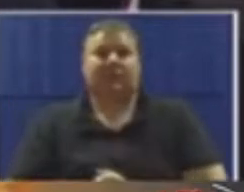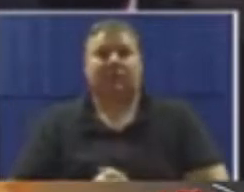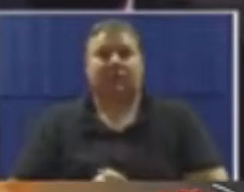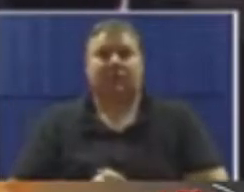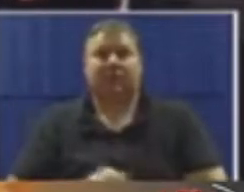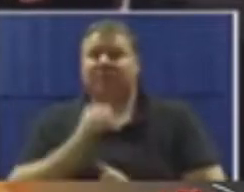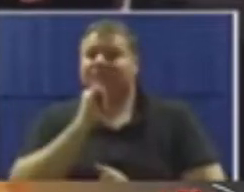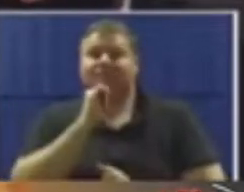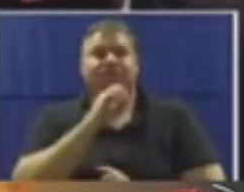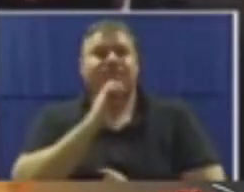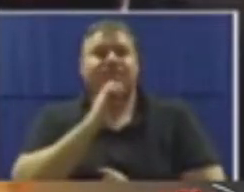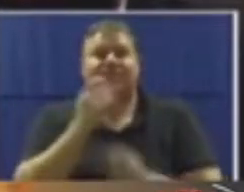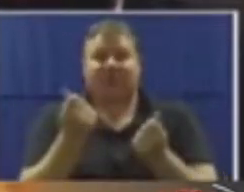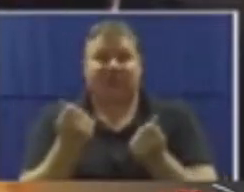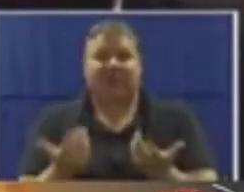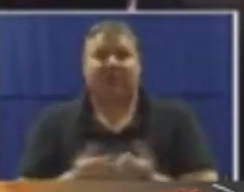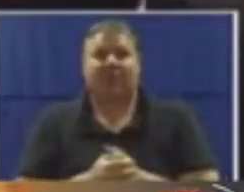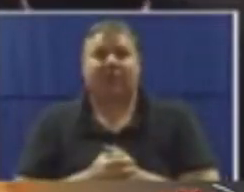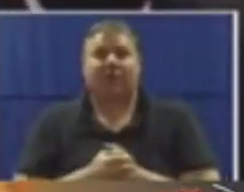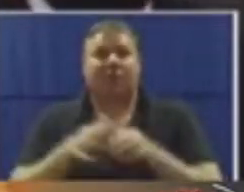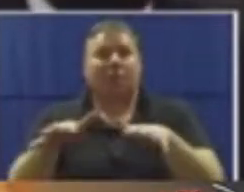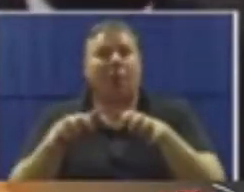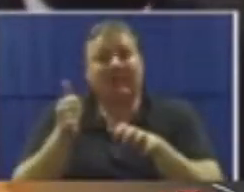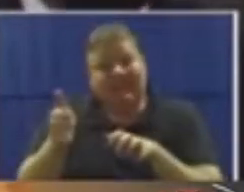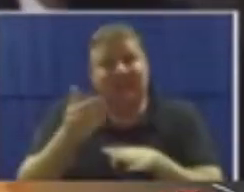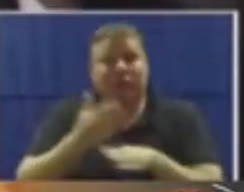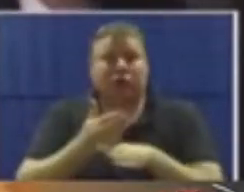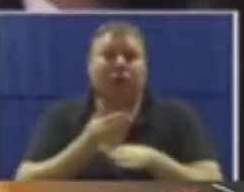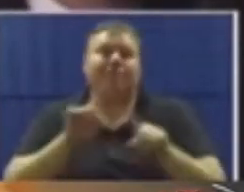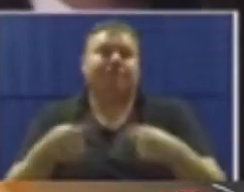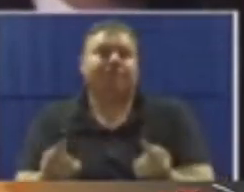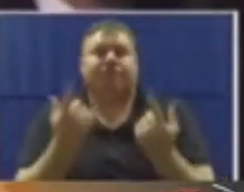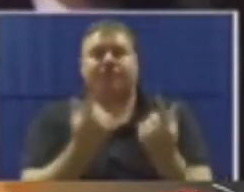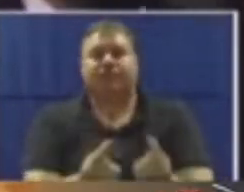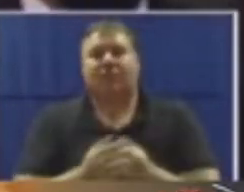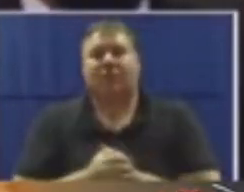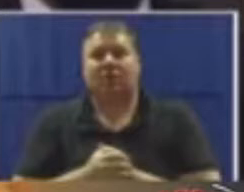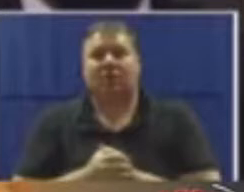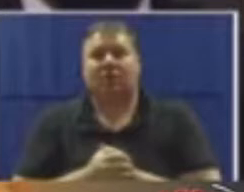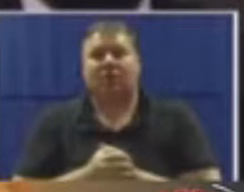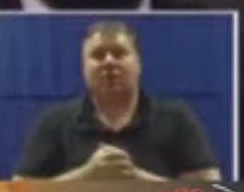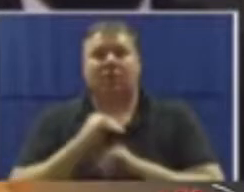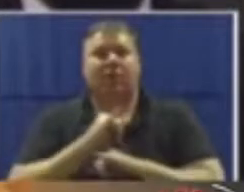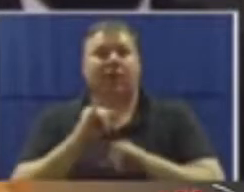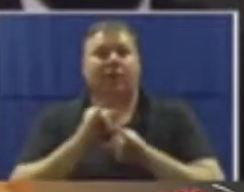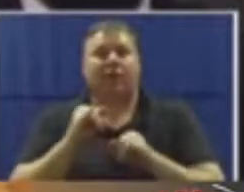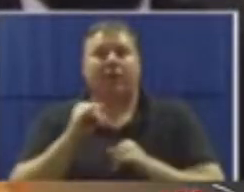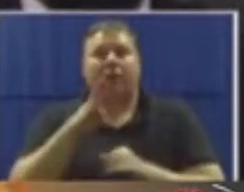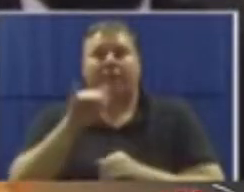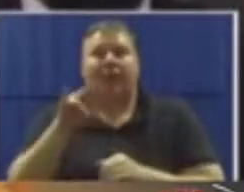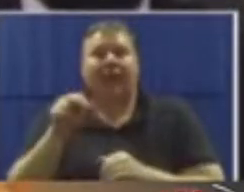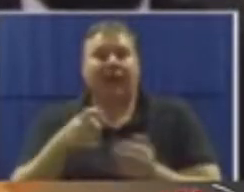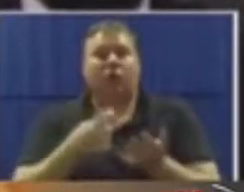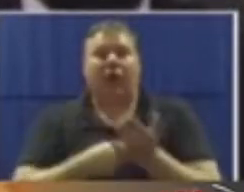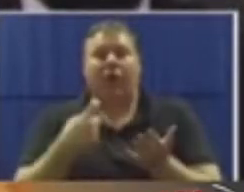Without adequate funding, Parliament cannot do its job. Obviously, it's a tragedy that so many billions of rands